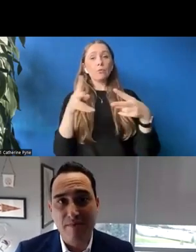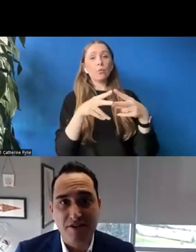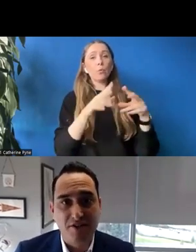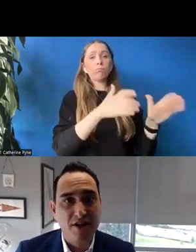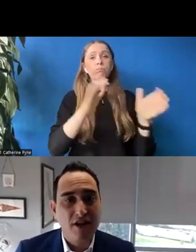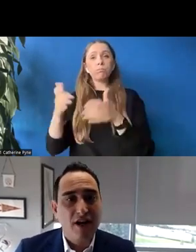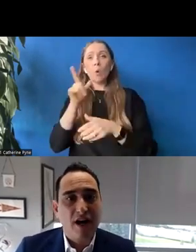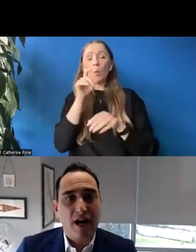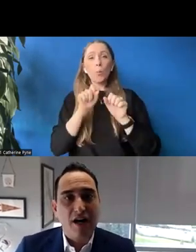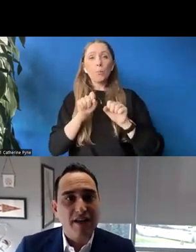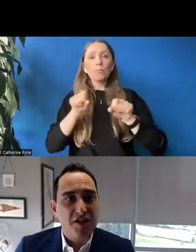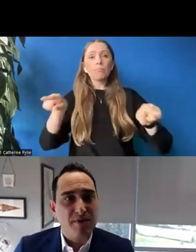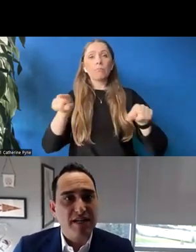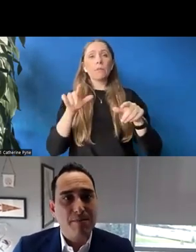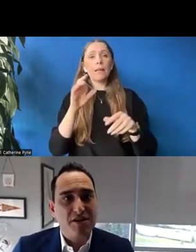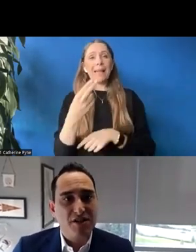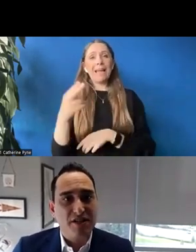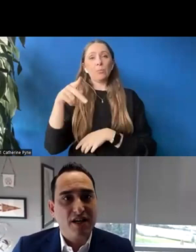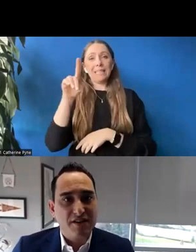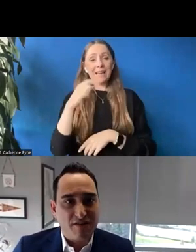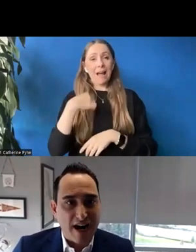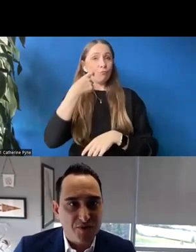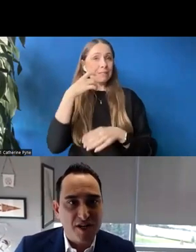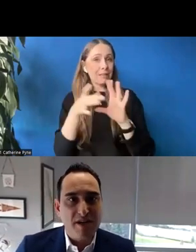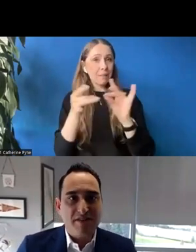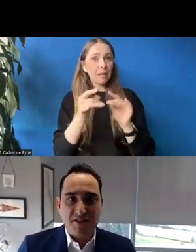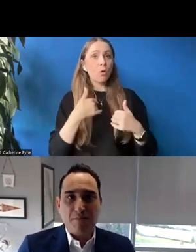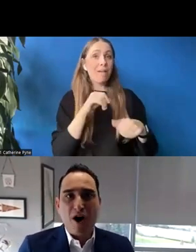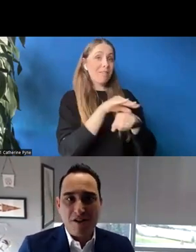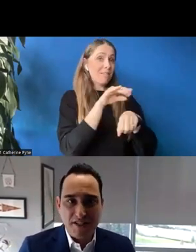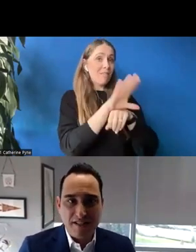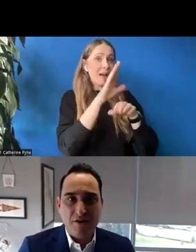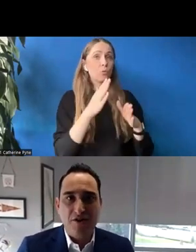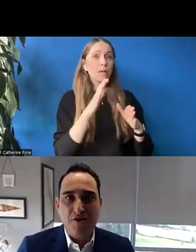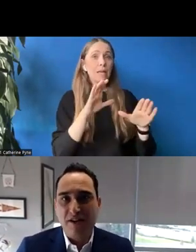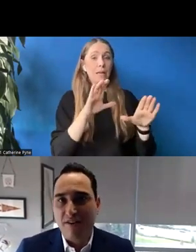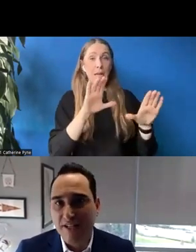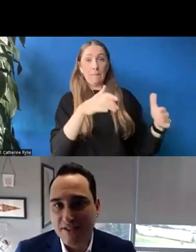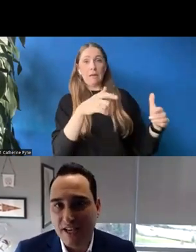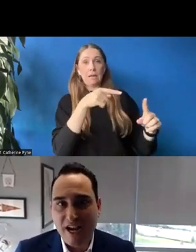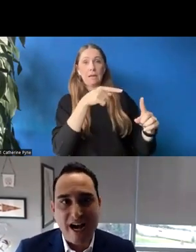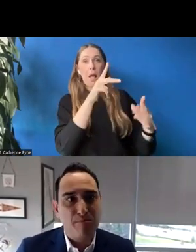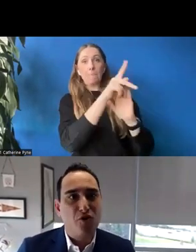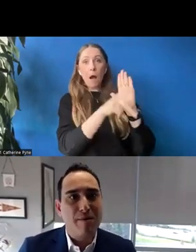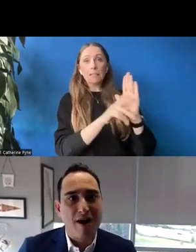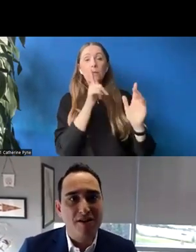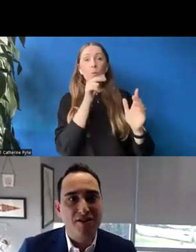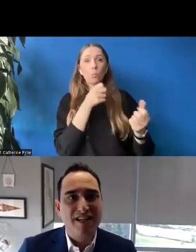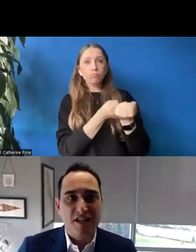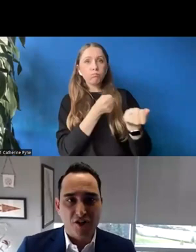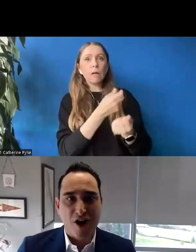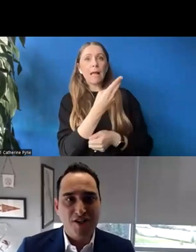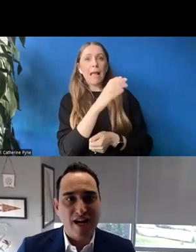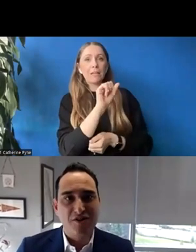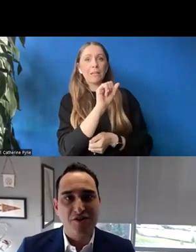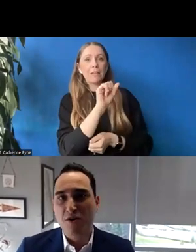that administer the HPD. I mentioned the advisory committee. This is the policy level group that advises HCI on program policy.